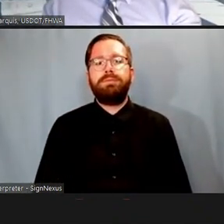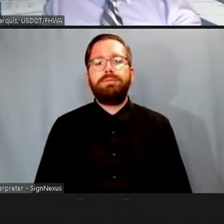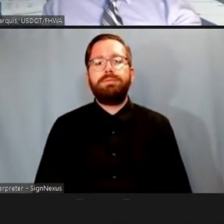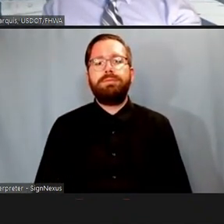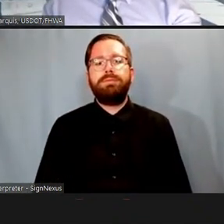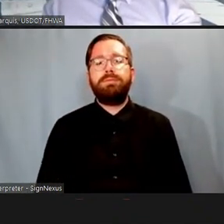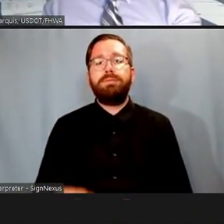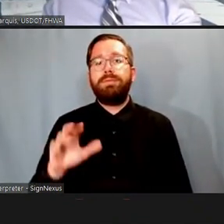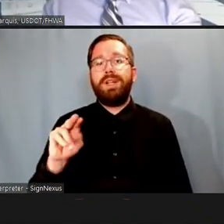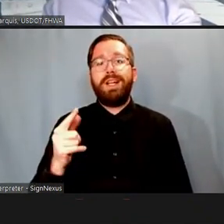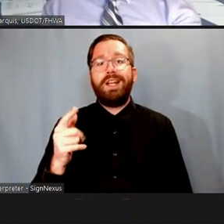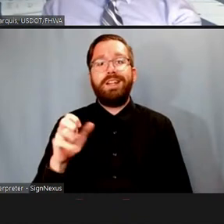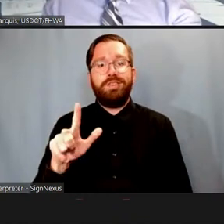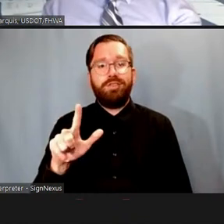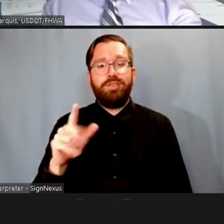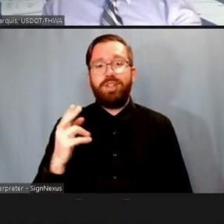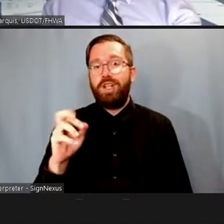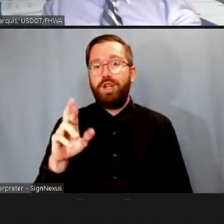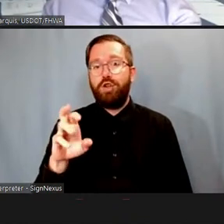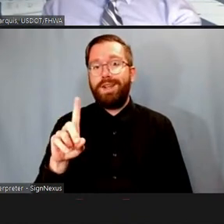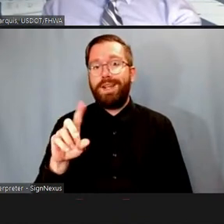angel paredes